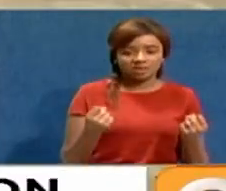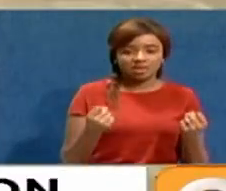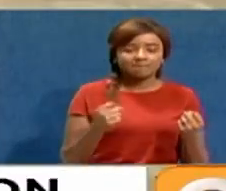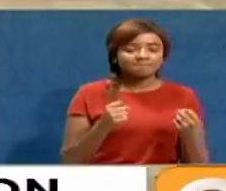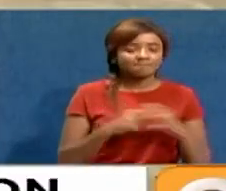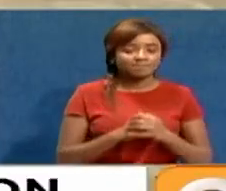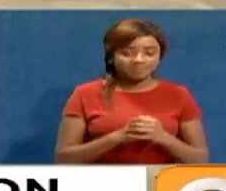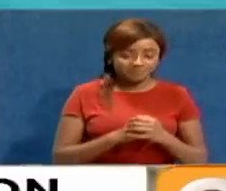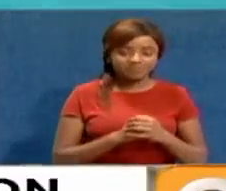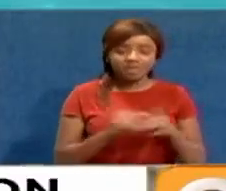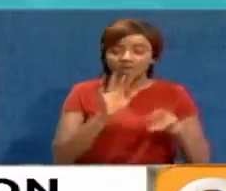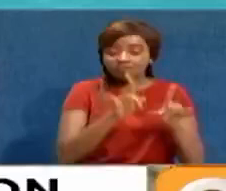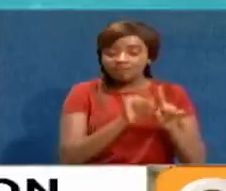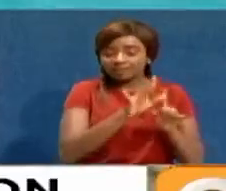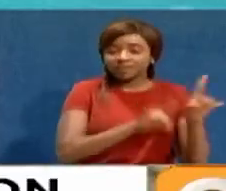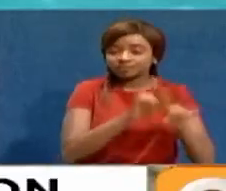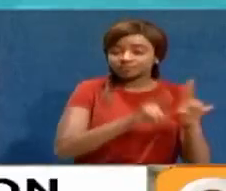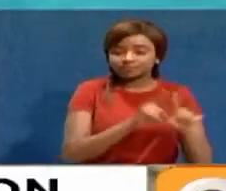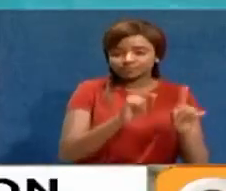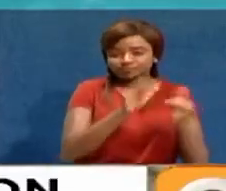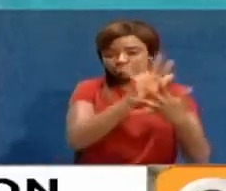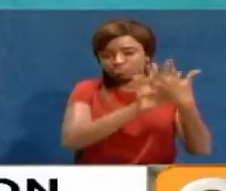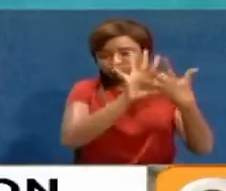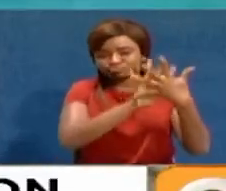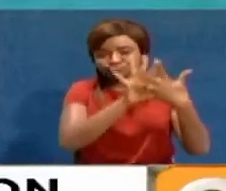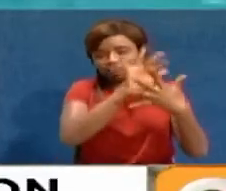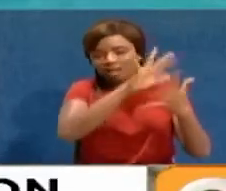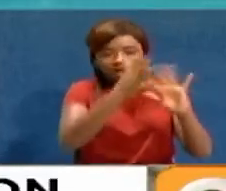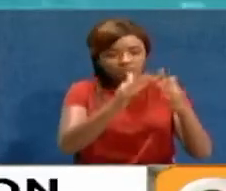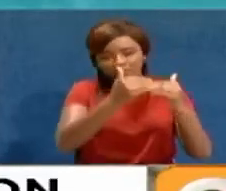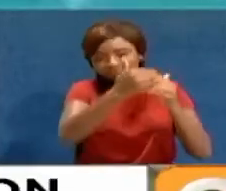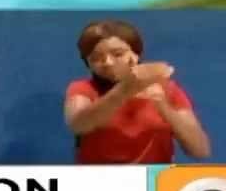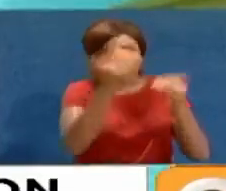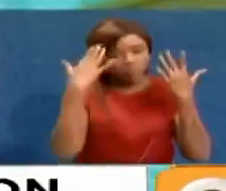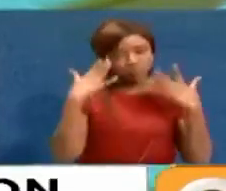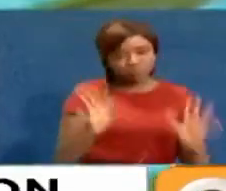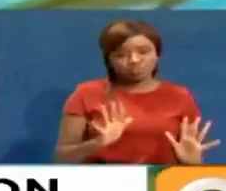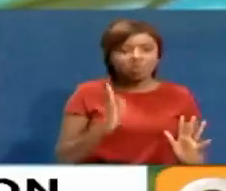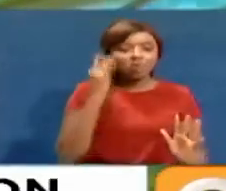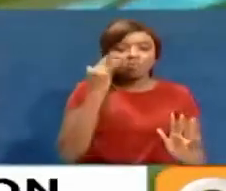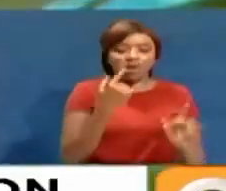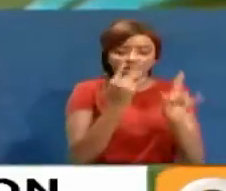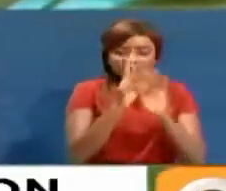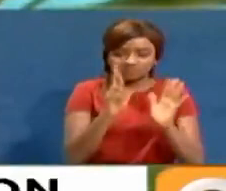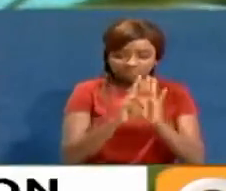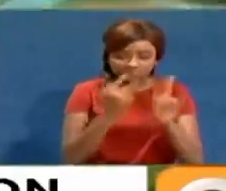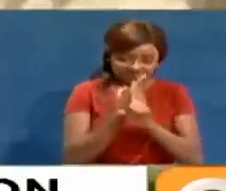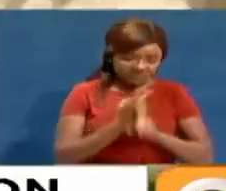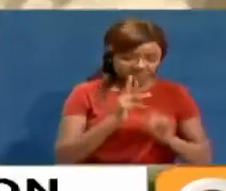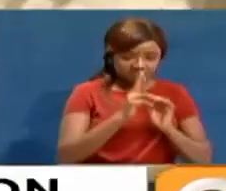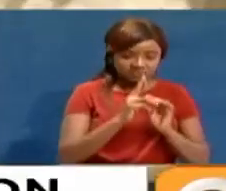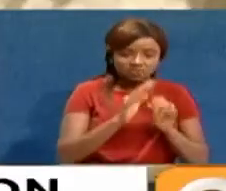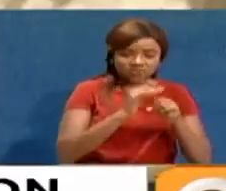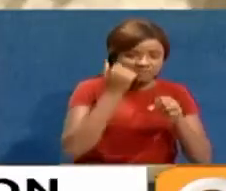sector has continued to face a bleak future in the face of the coronavirus pandemic. The ease of some restrictions locally has, however, seen domestic and